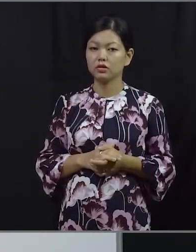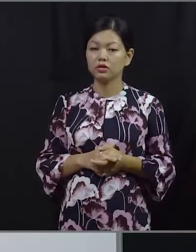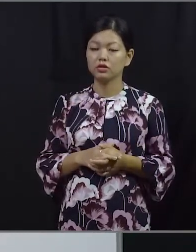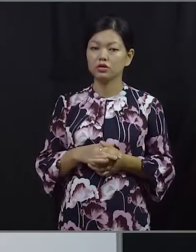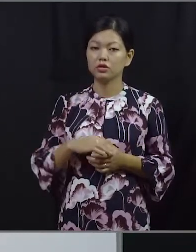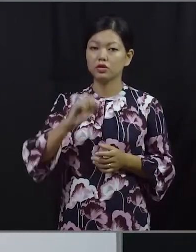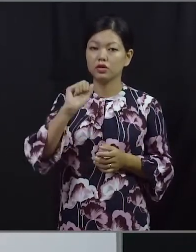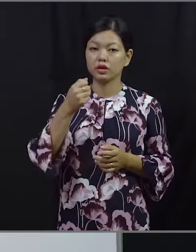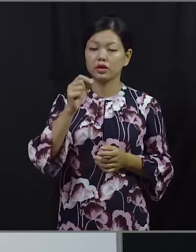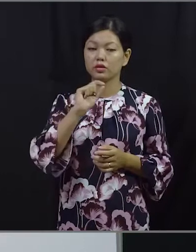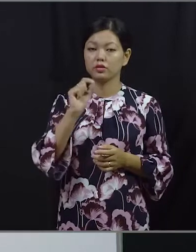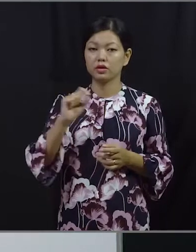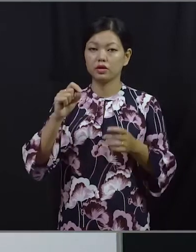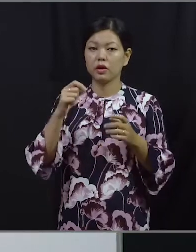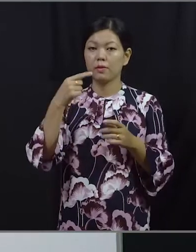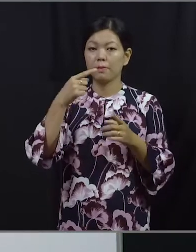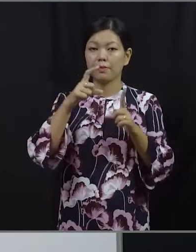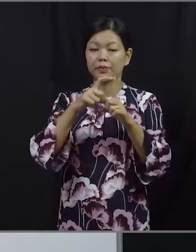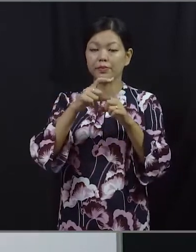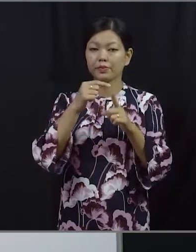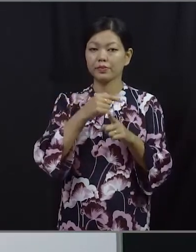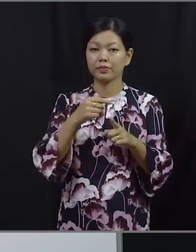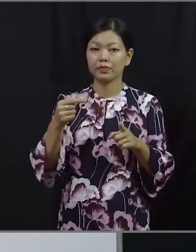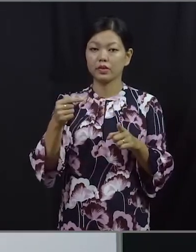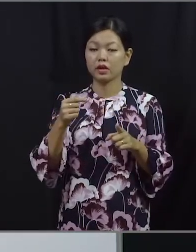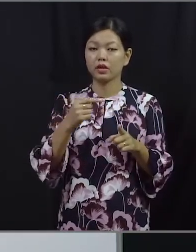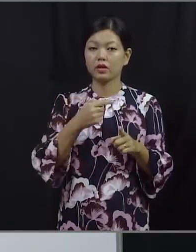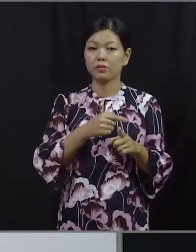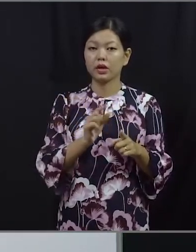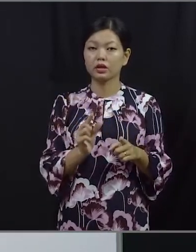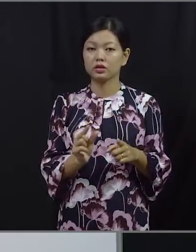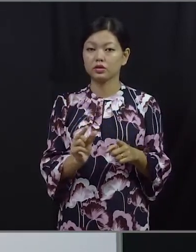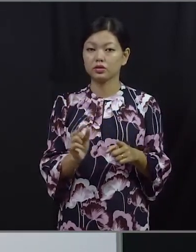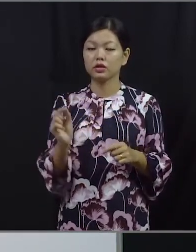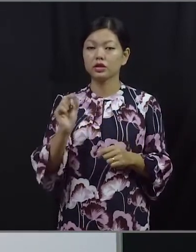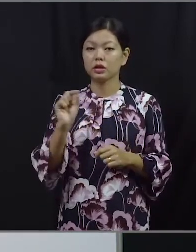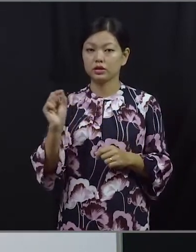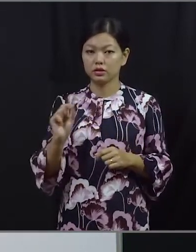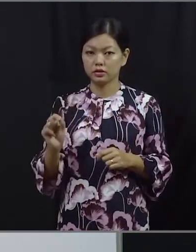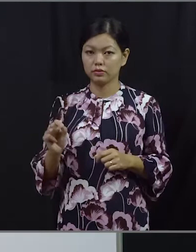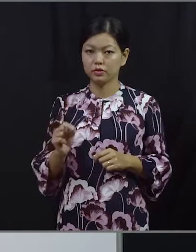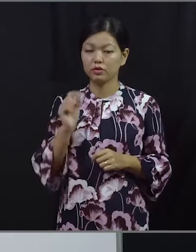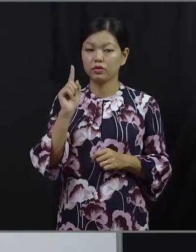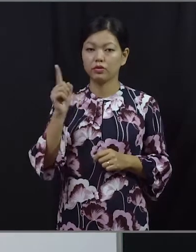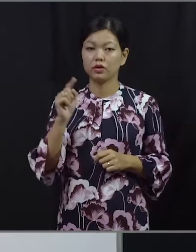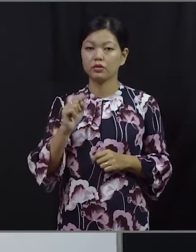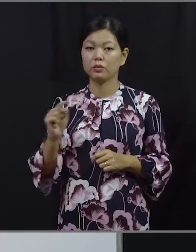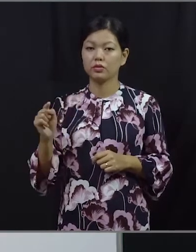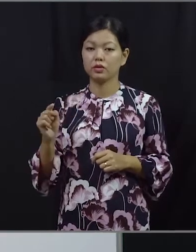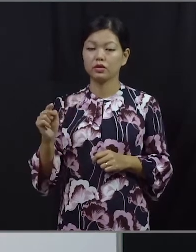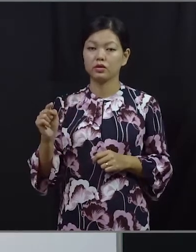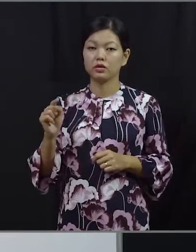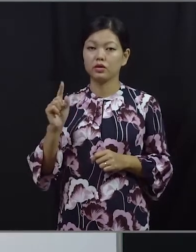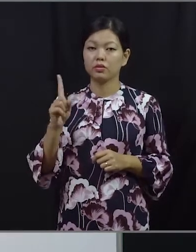can write minus D divided by minus U equal 1